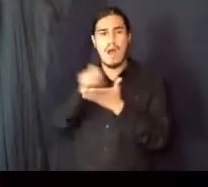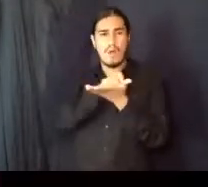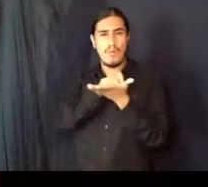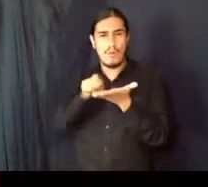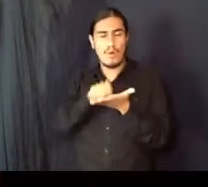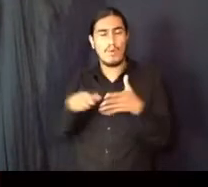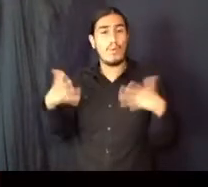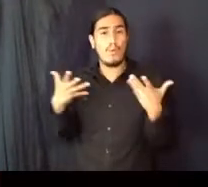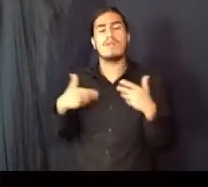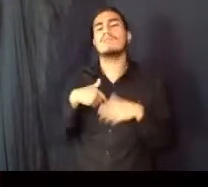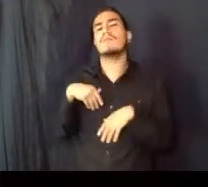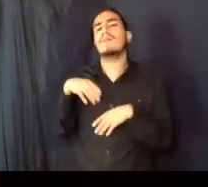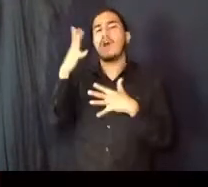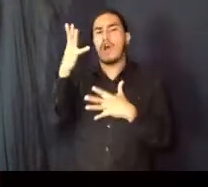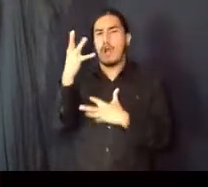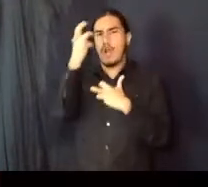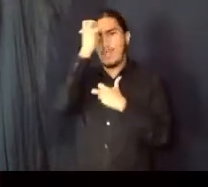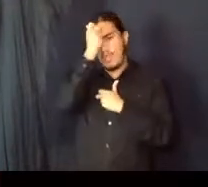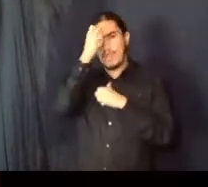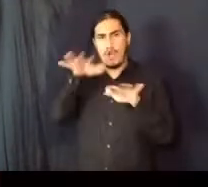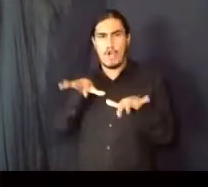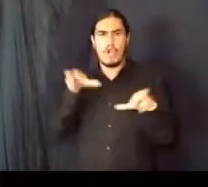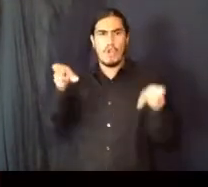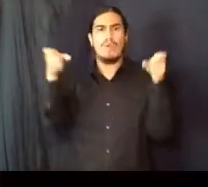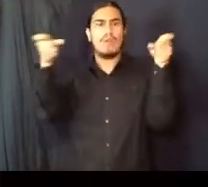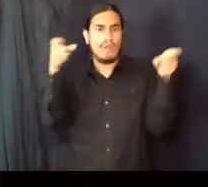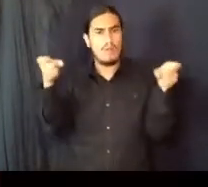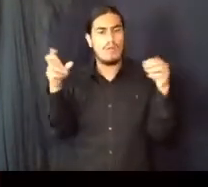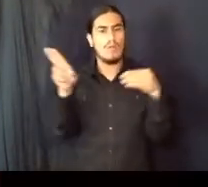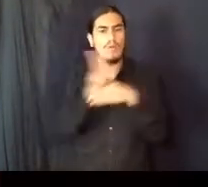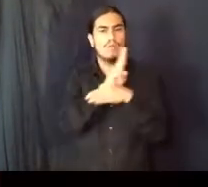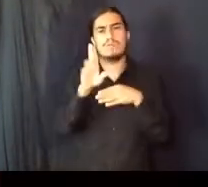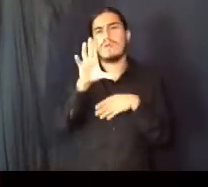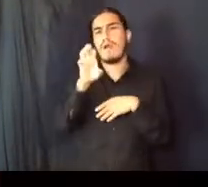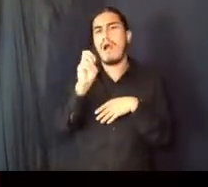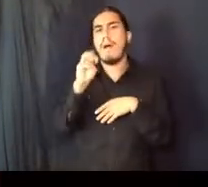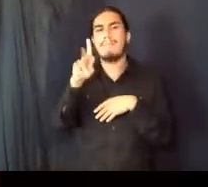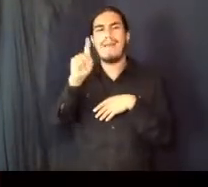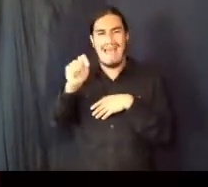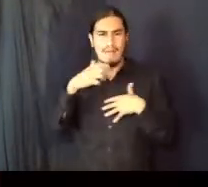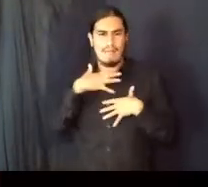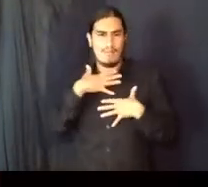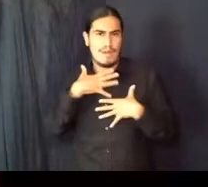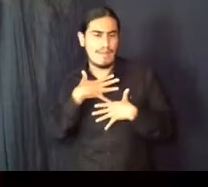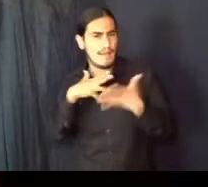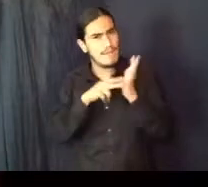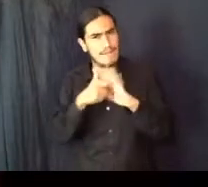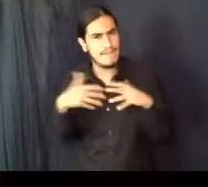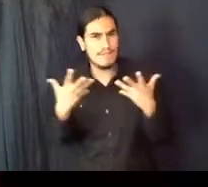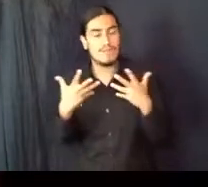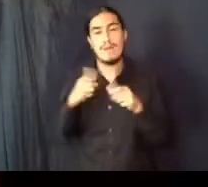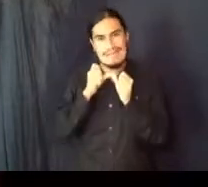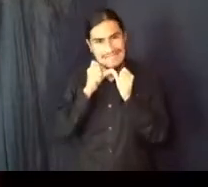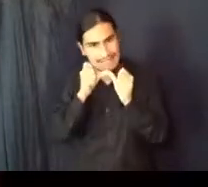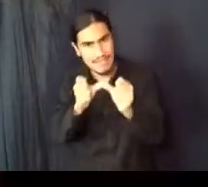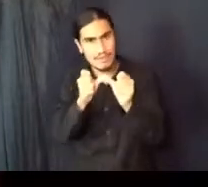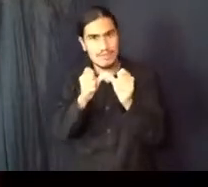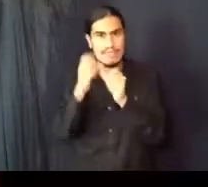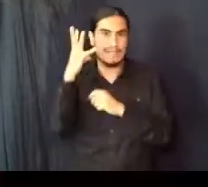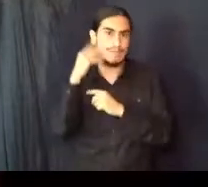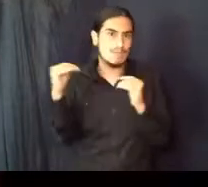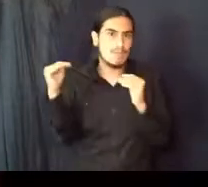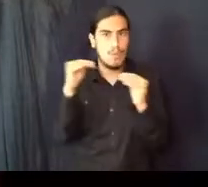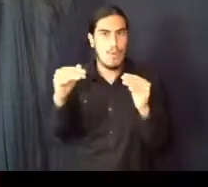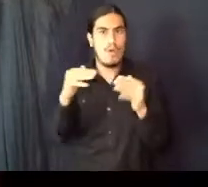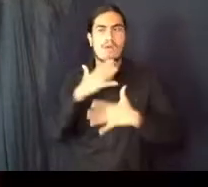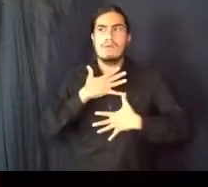is characterized by combat breathing, breathing as in a constant situation of war. He also stated that